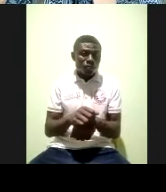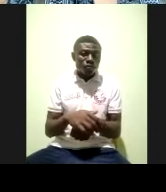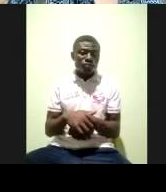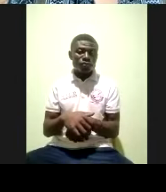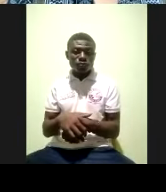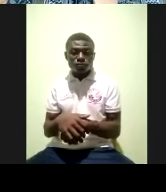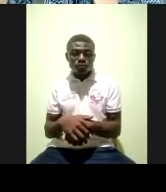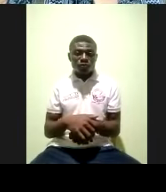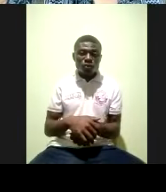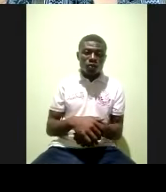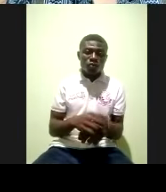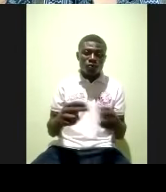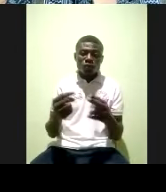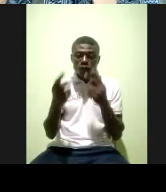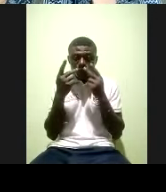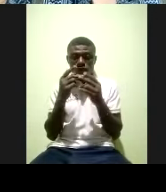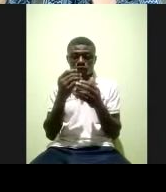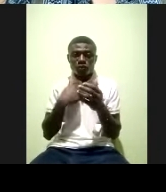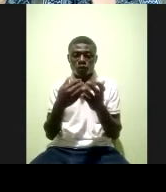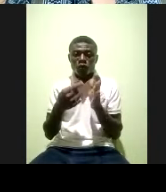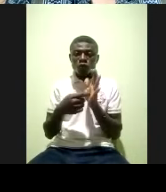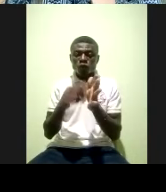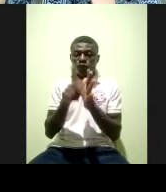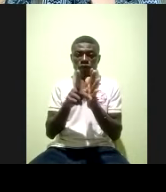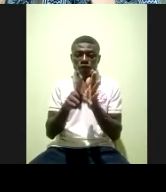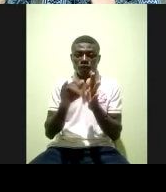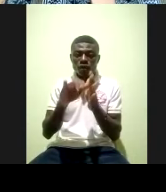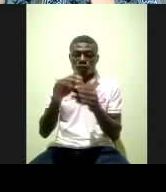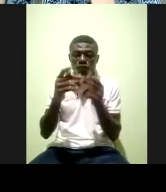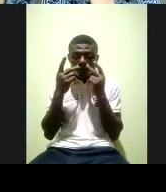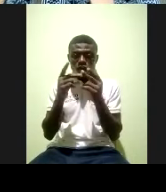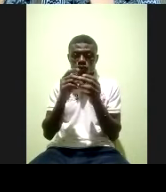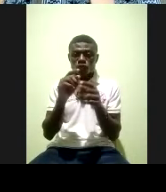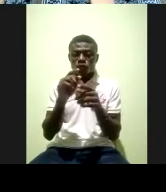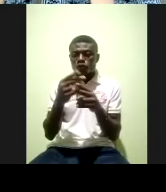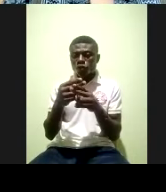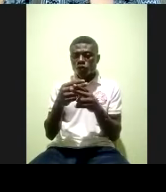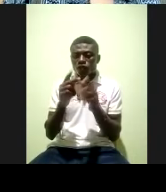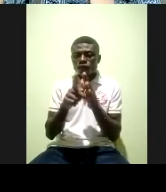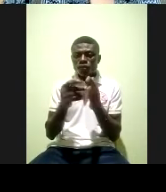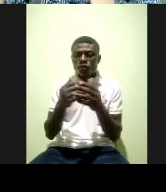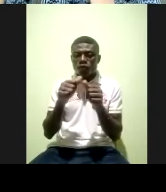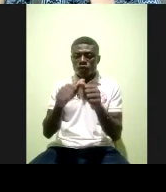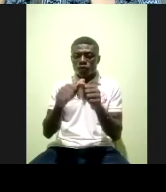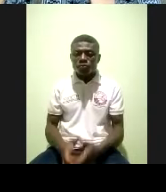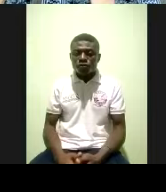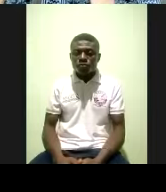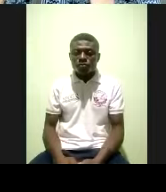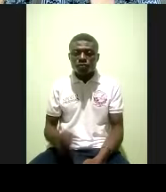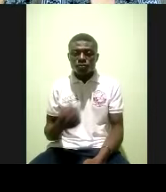Try. I want to show you this one small video here before we go on to the next one. Learning